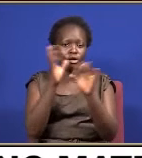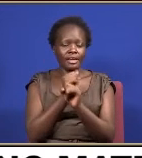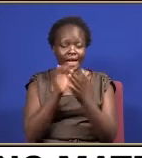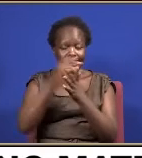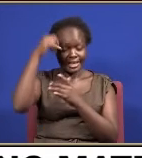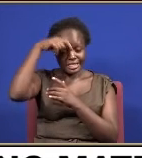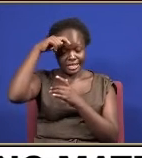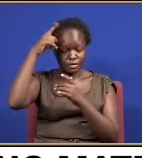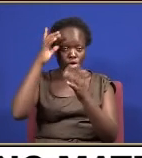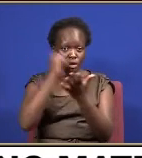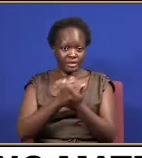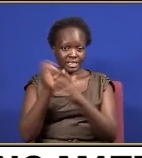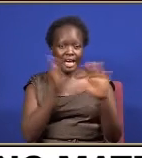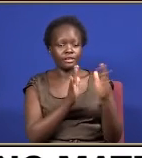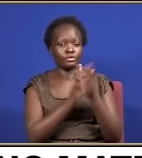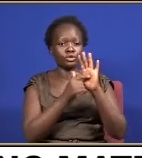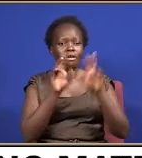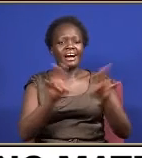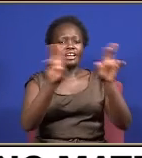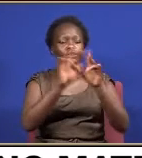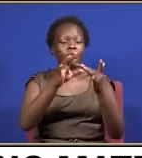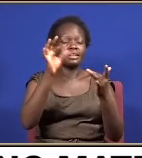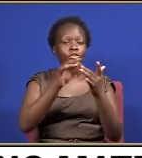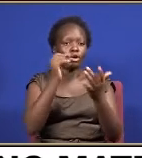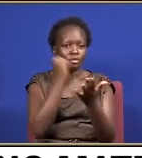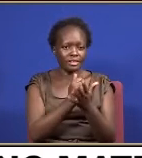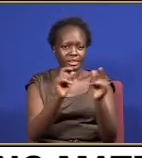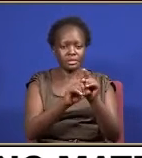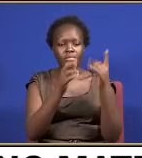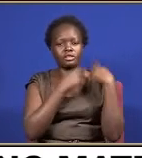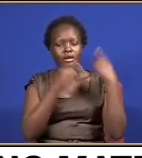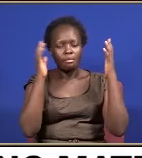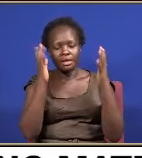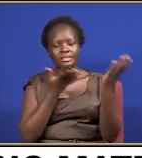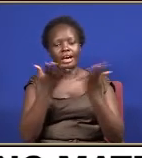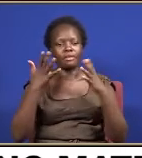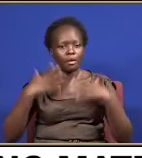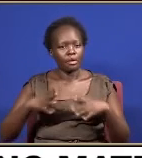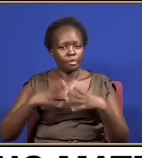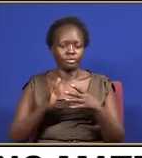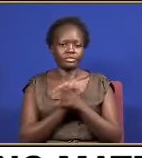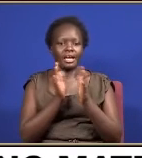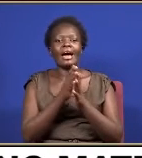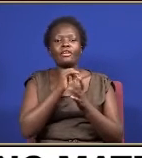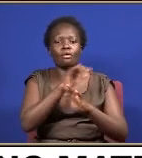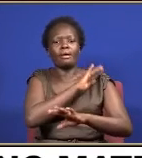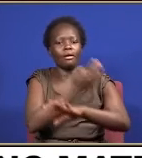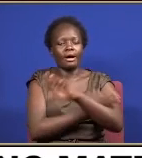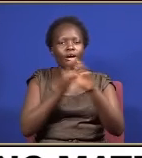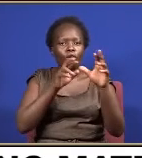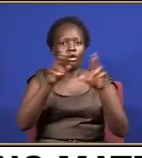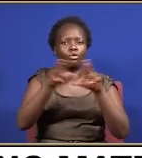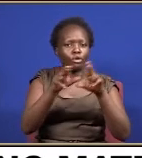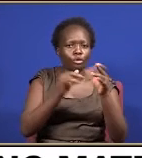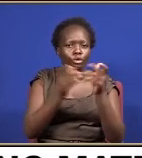office, and demonstrate the value that nomination to the office is a responsibility to serve the people rather than the power to rule them.